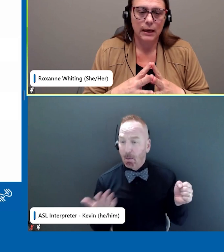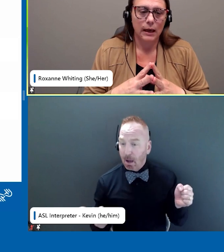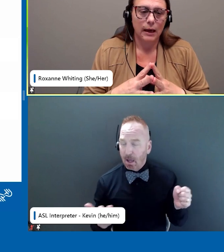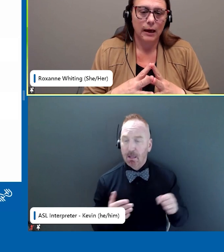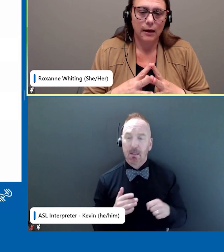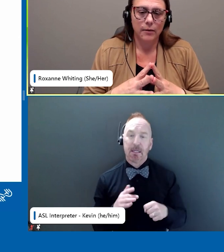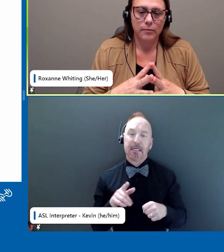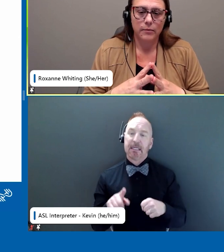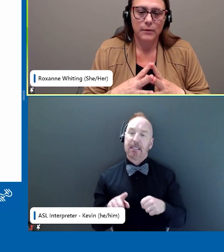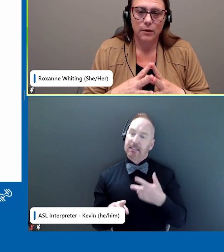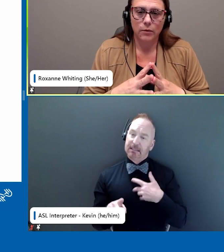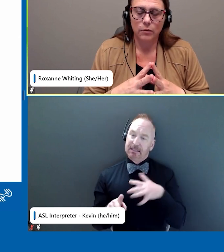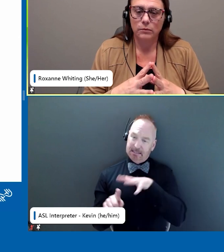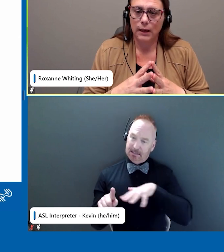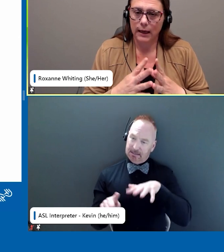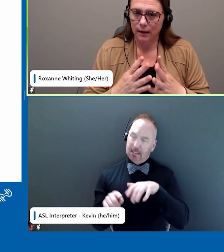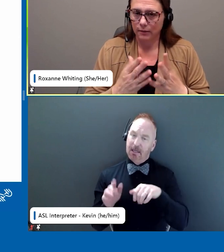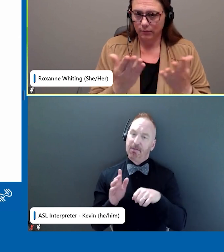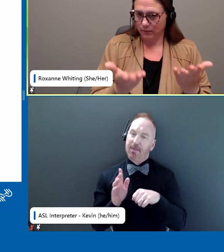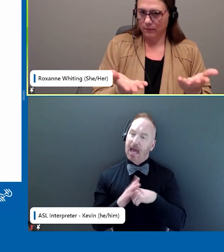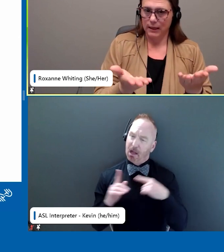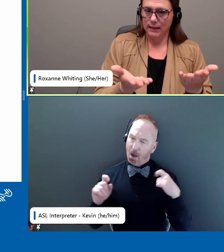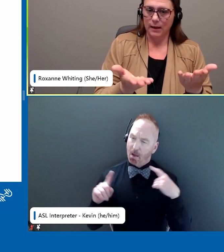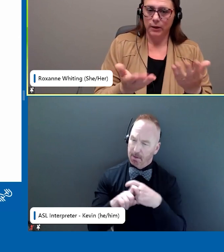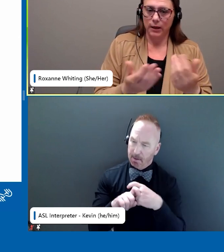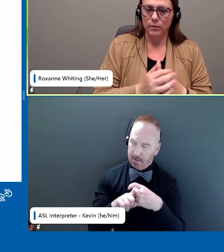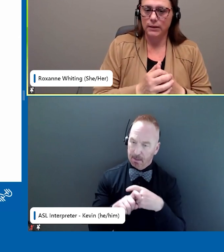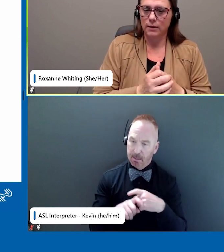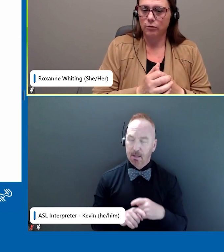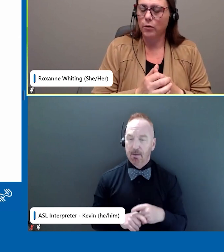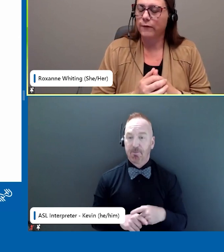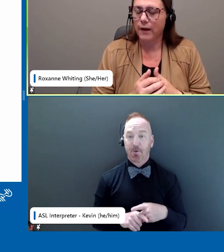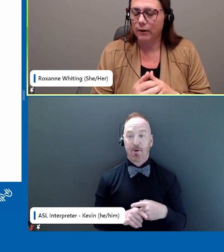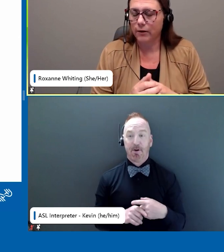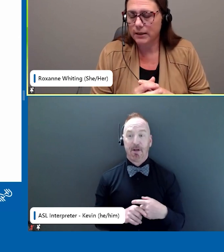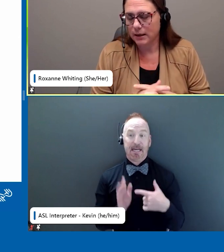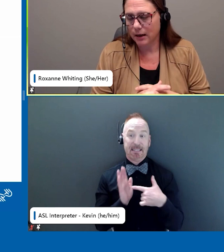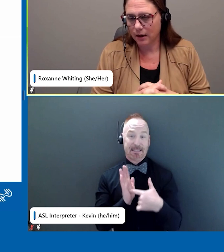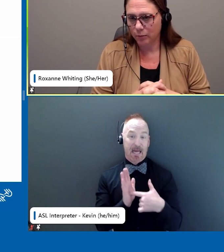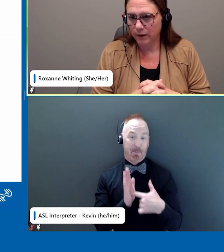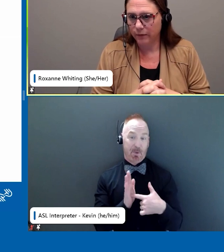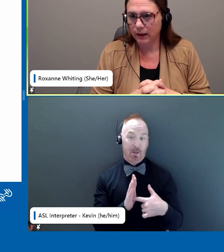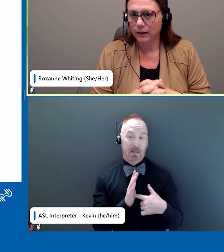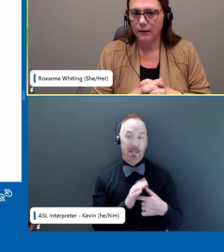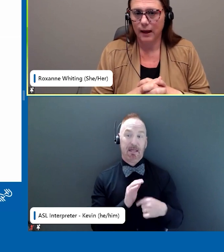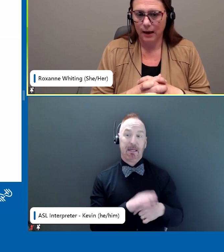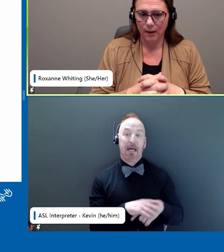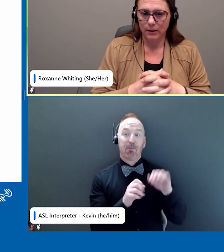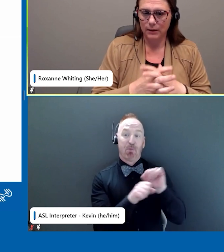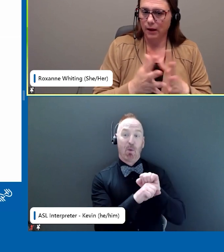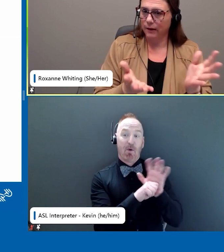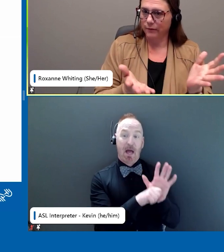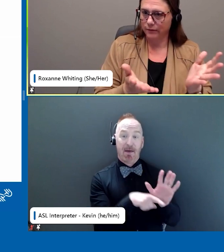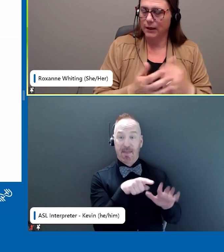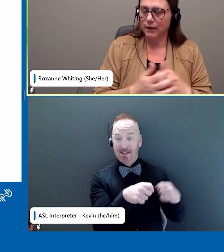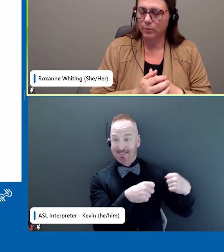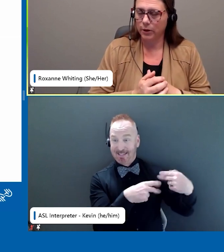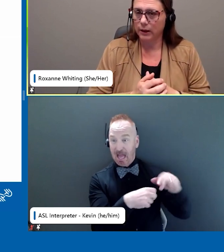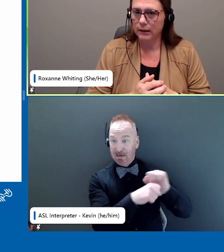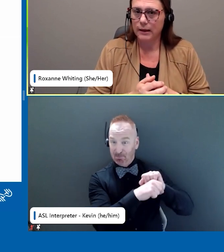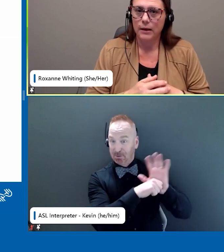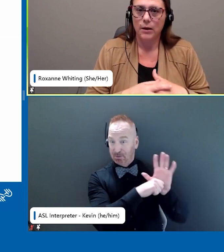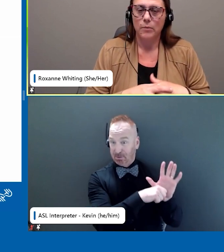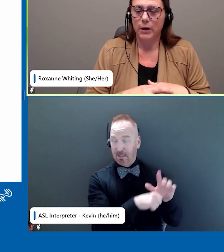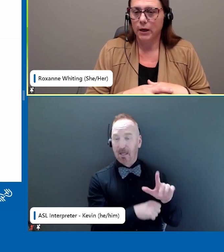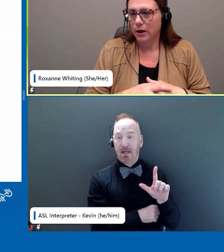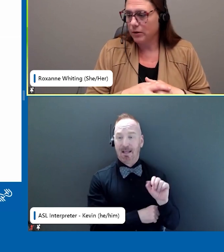situations. So again, the example here was a coronavirus briefing that happened live in